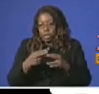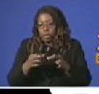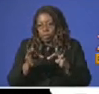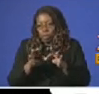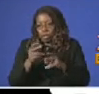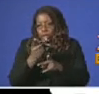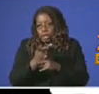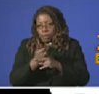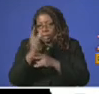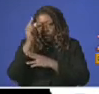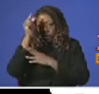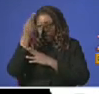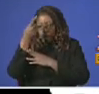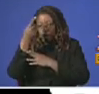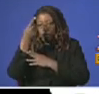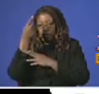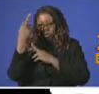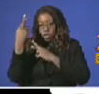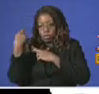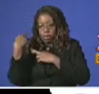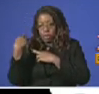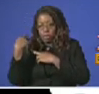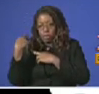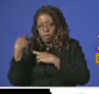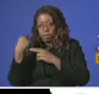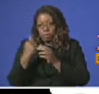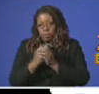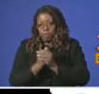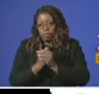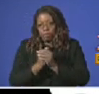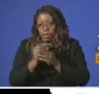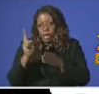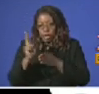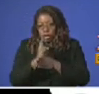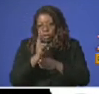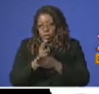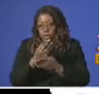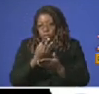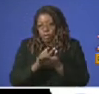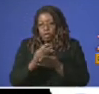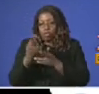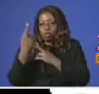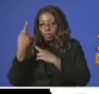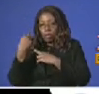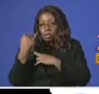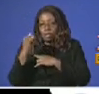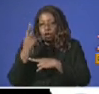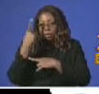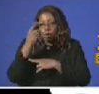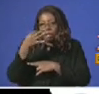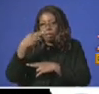in keeping the government accountable to its mandate to use public debt funds responsibly for the benefit of all Bahamians.